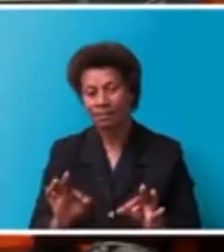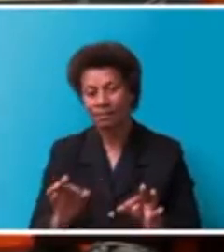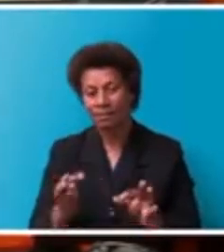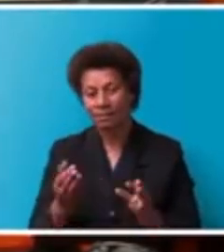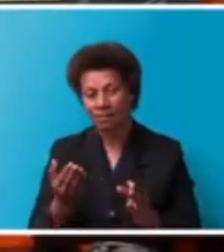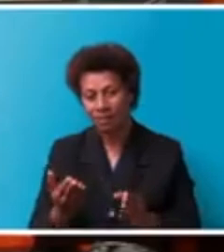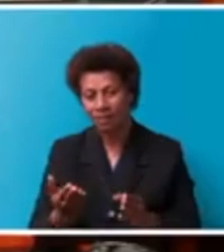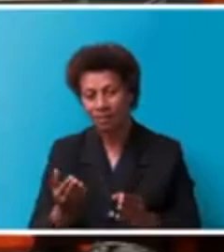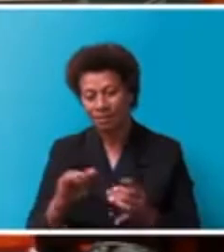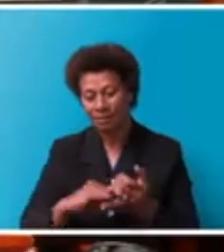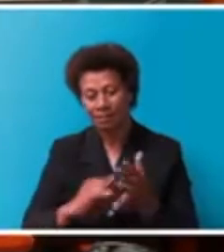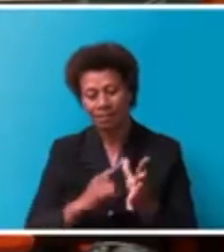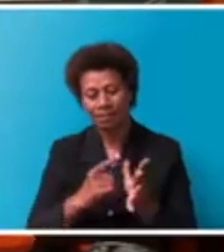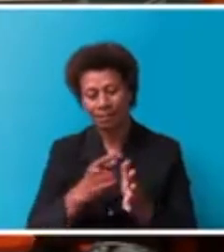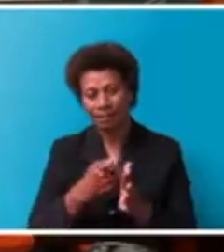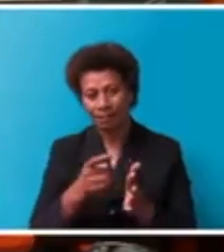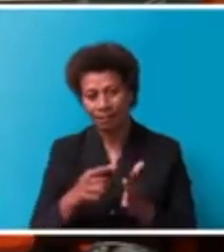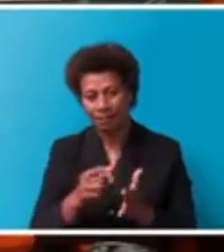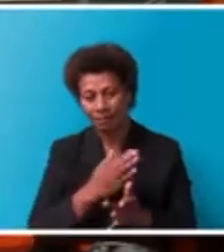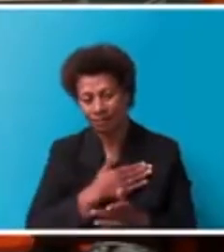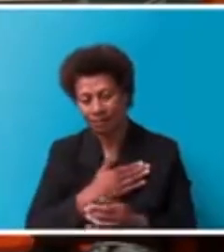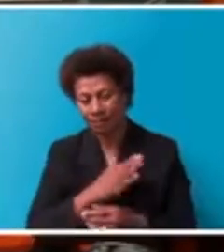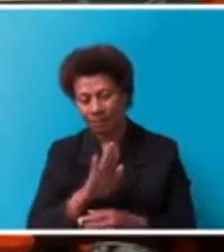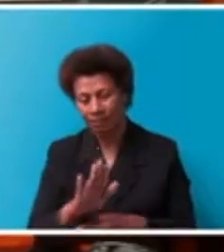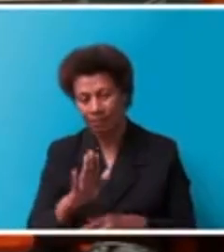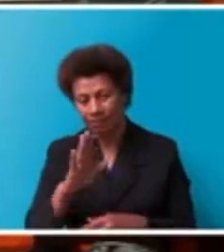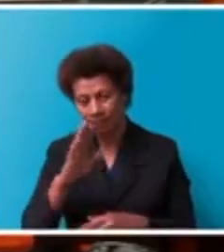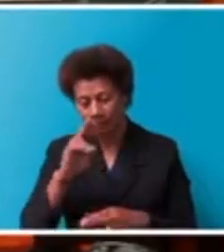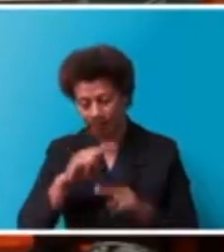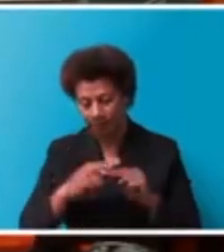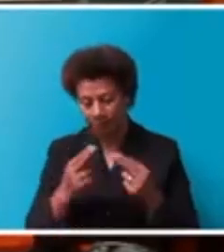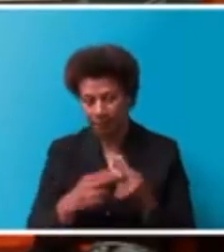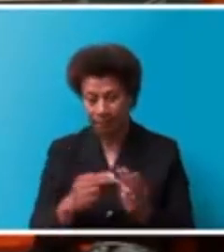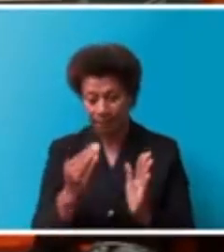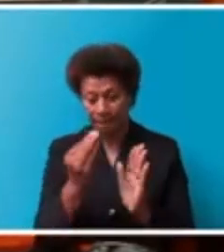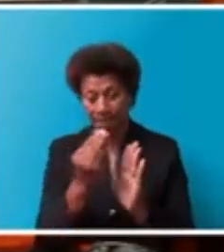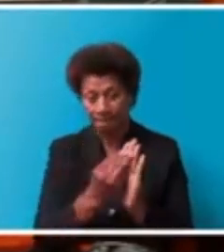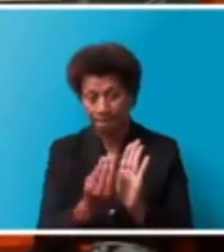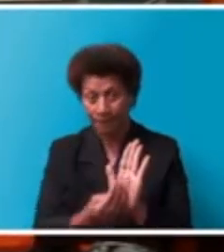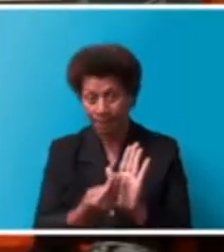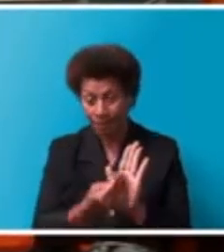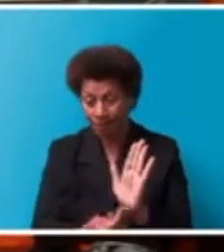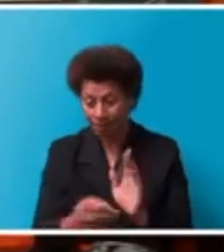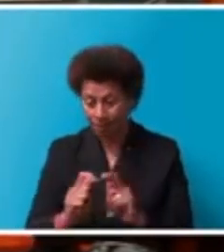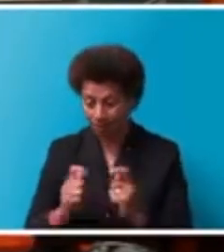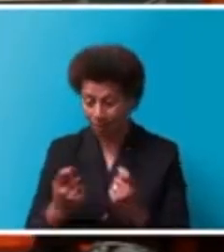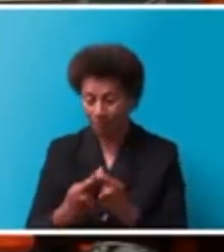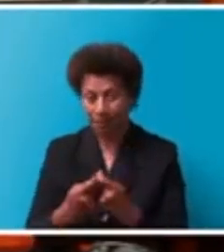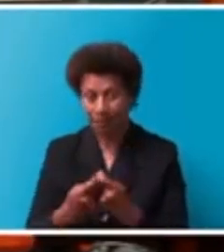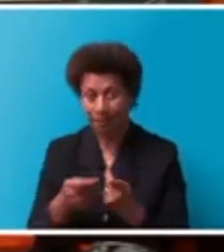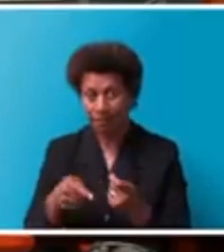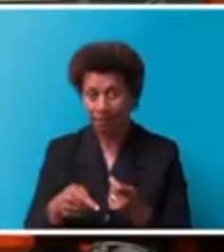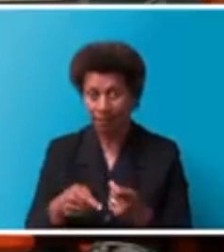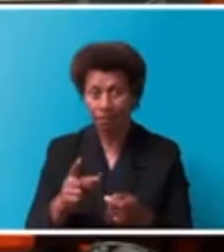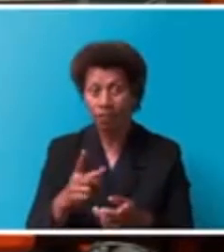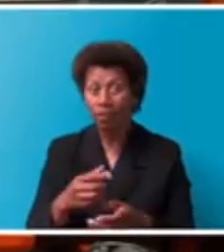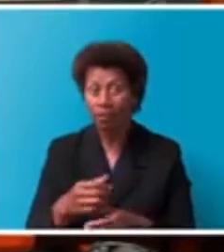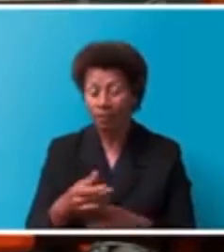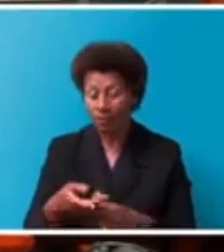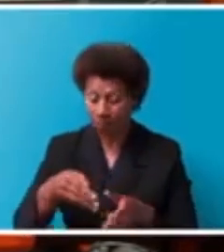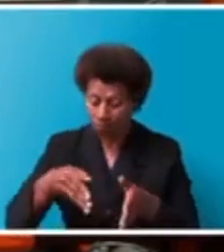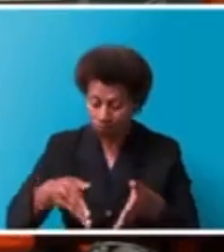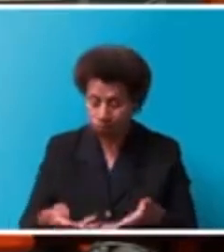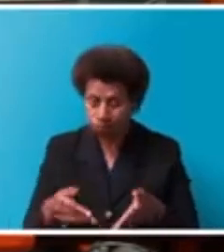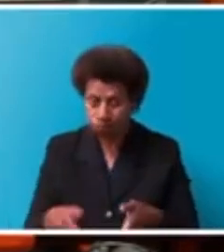family. Since the budget, Mr. Speaker, the MRD groundwater team has so far dug 31